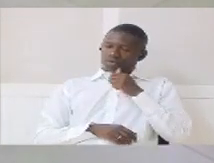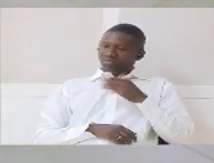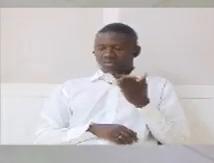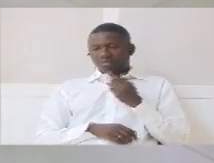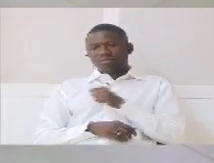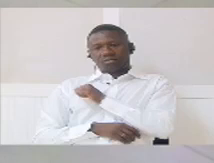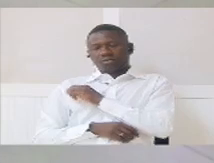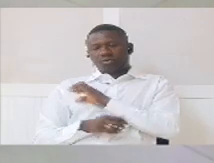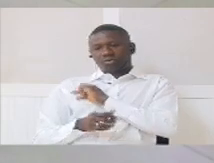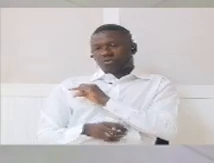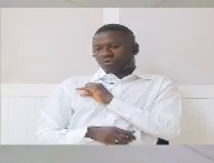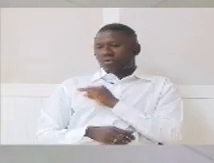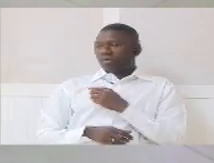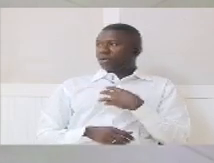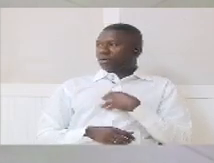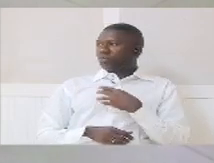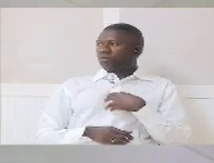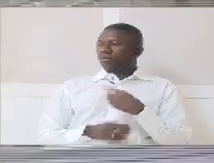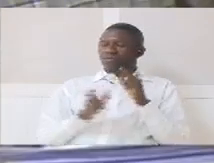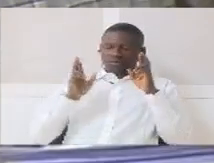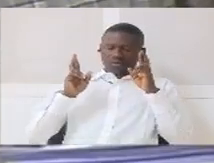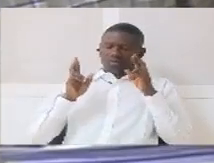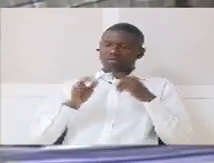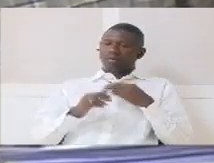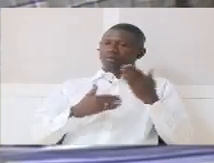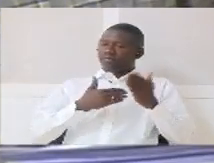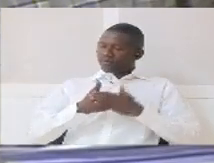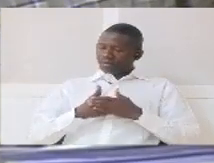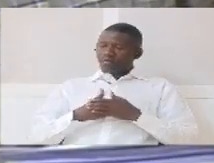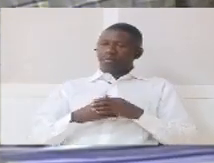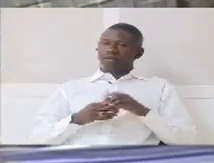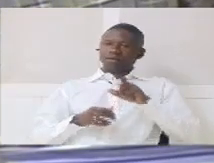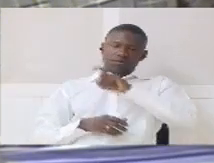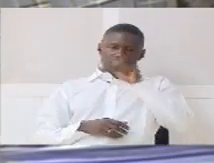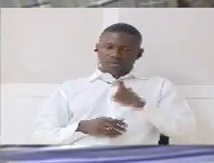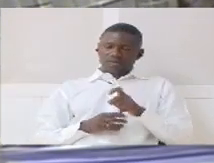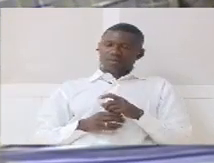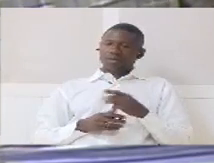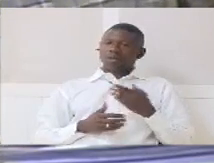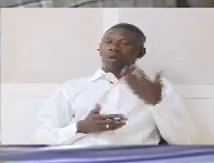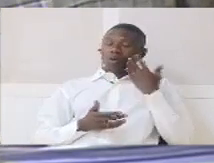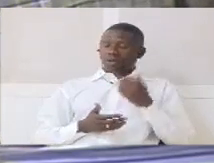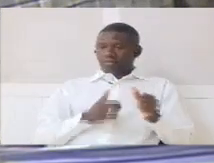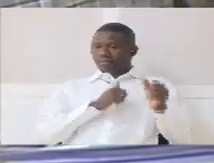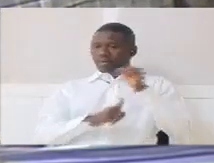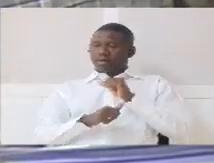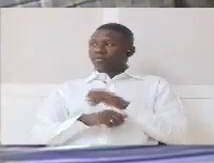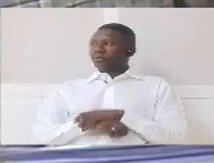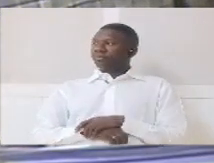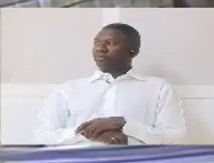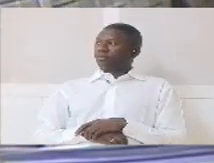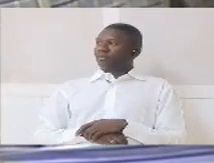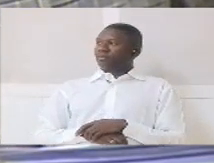and I would wish to end my questioning of the witness as soon as he comes back.